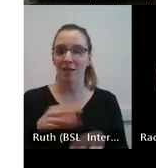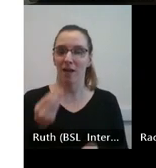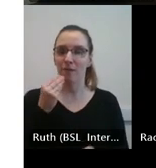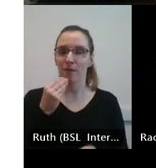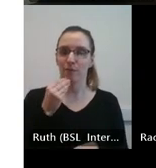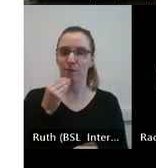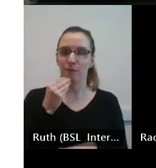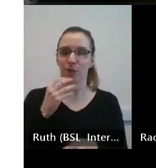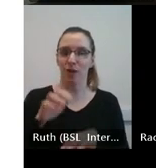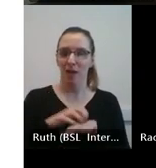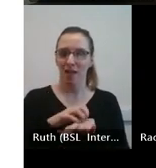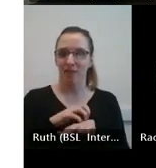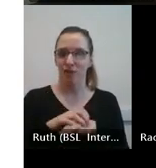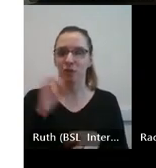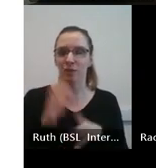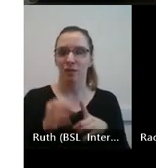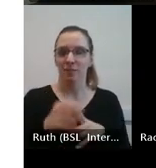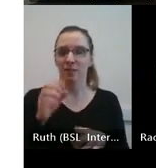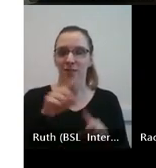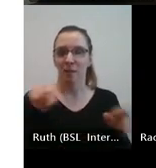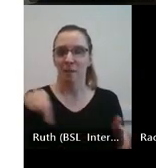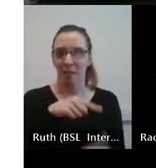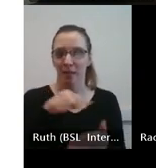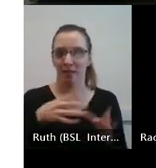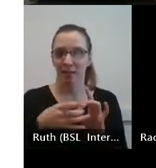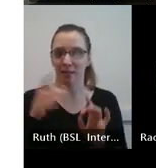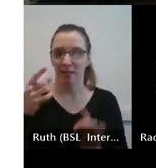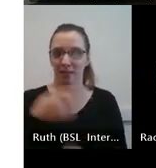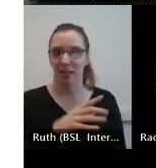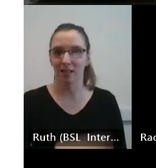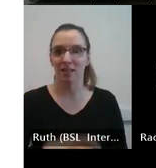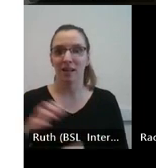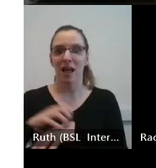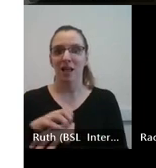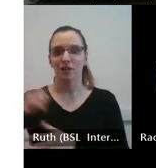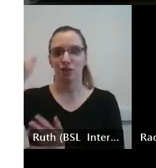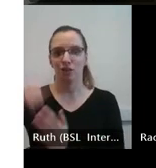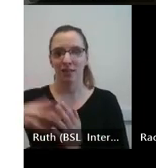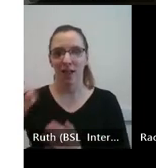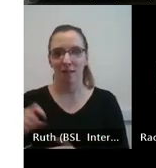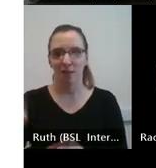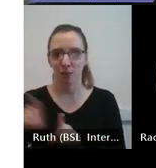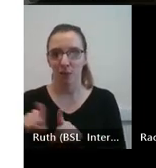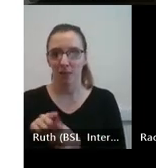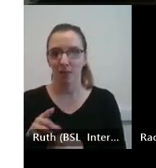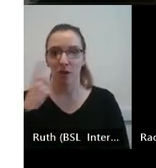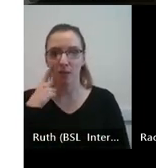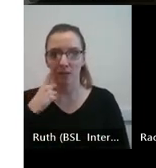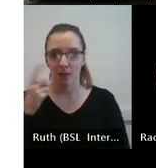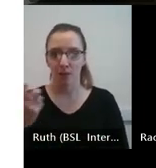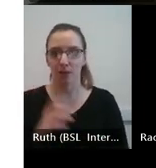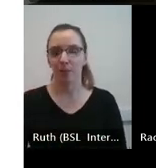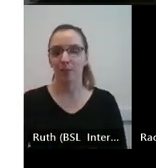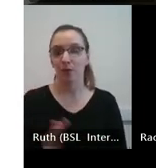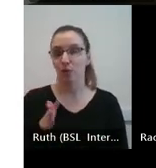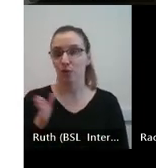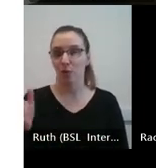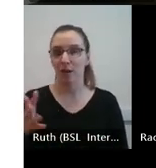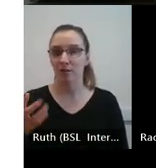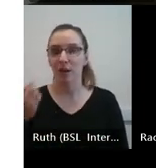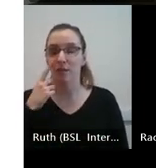be specific plates assigned for that. And there's also an allergens sheet out there. So just, go out, help